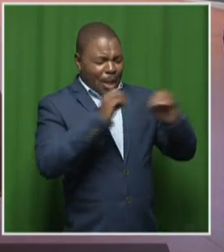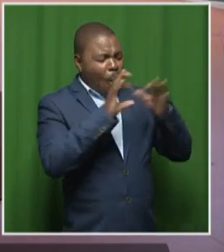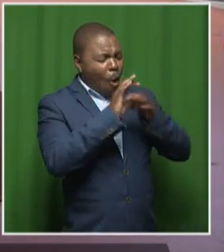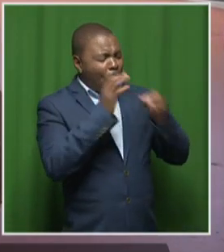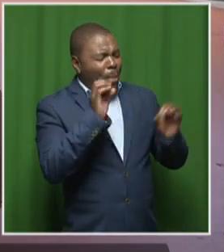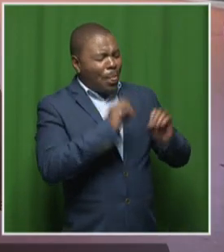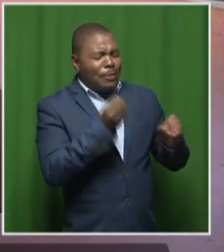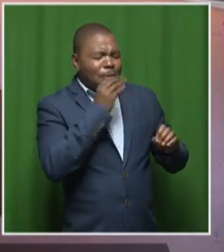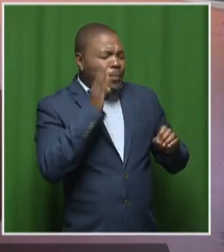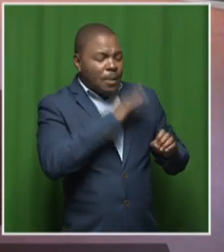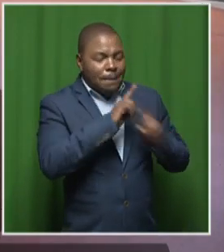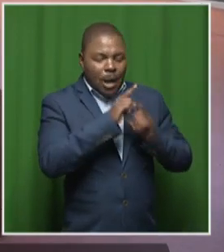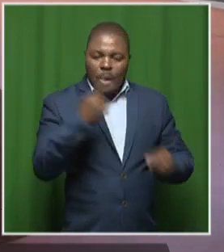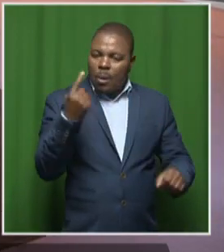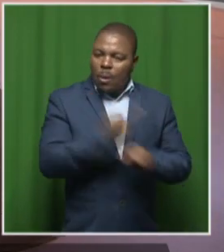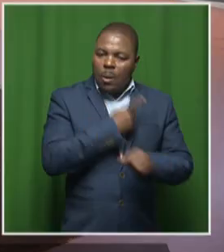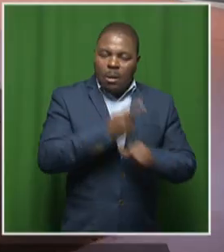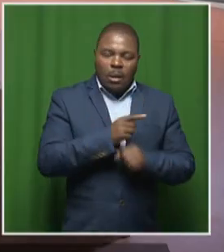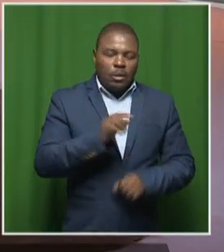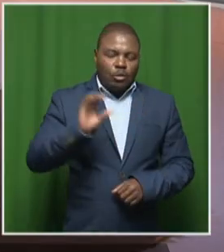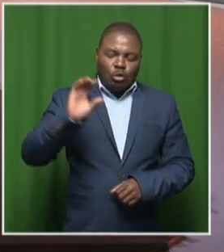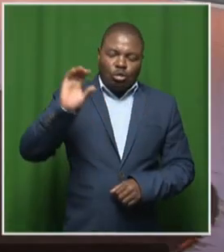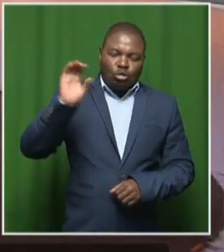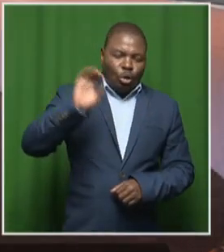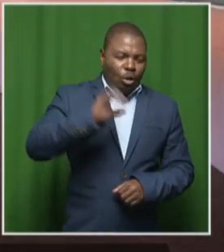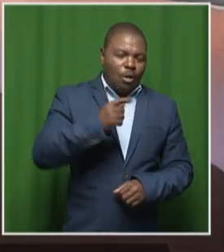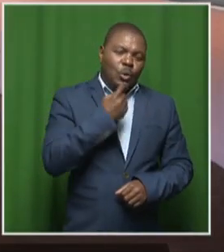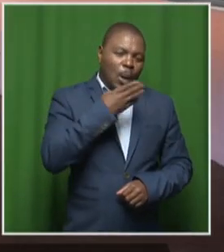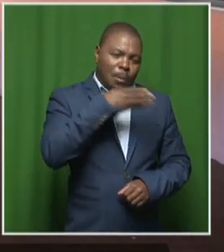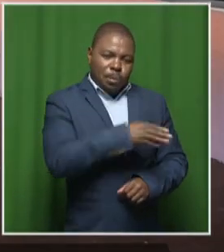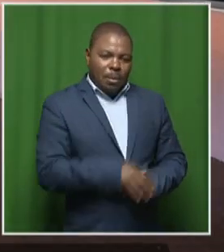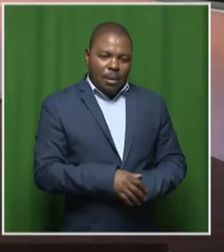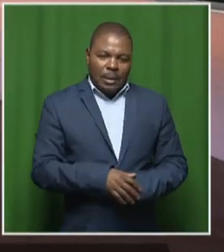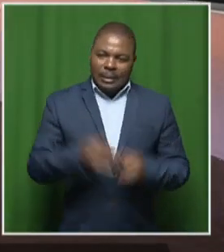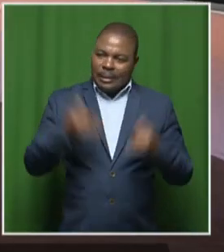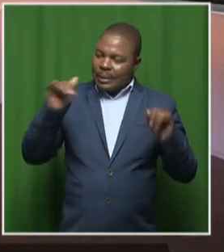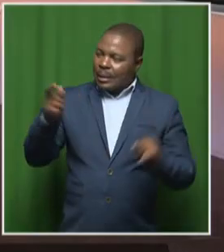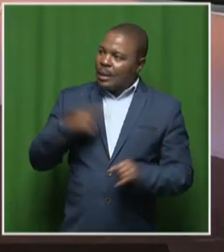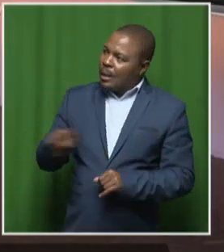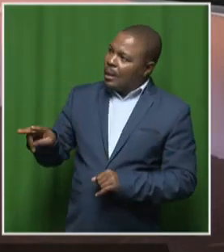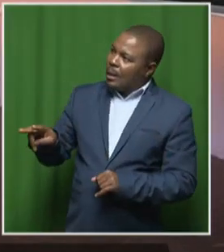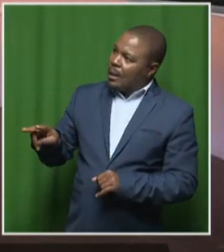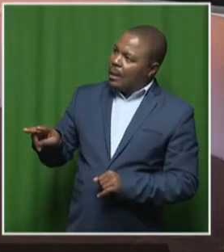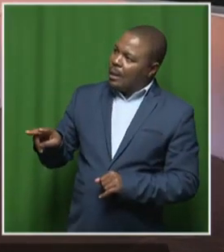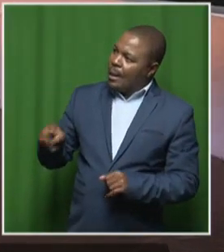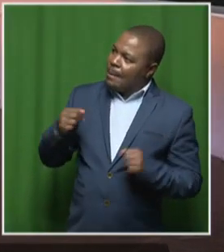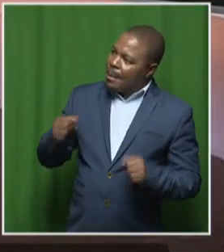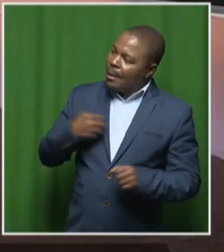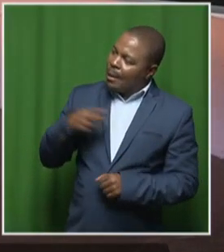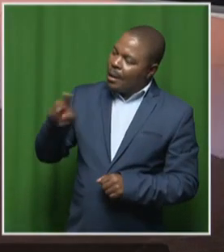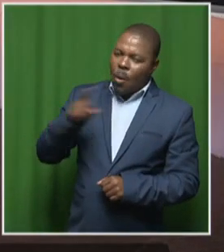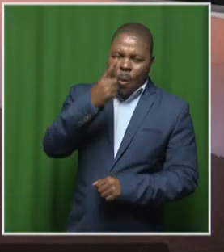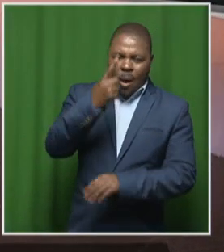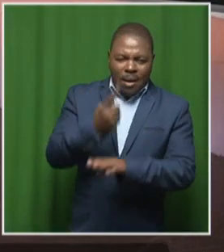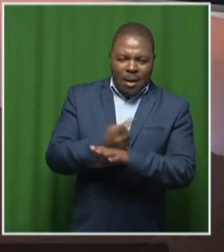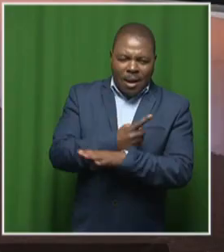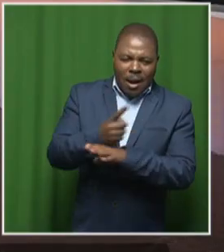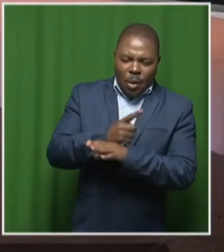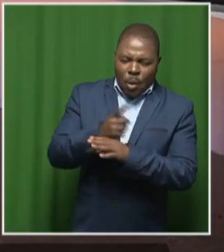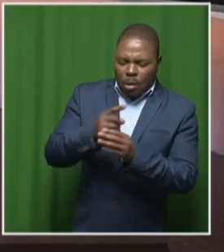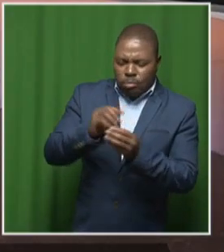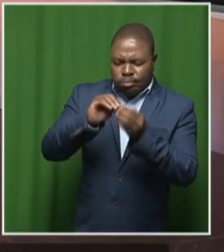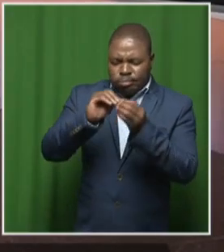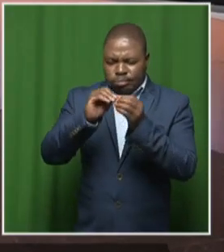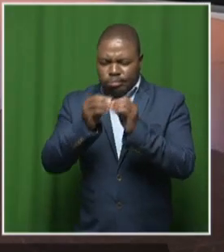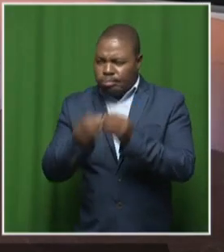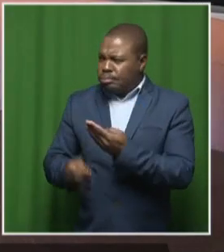salt. I'm still not over my portrait. Yeah. I'm still not over my portrait. I mean, The fact that you took an hour drawing this and it is